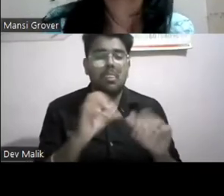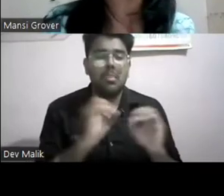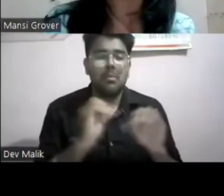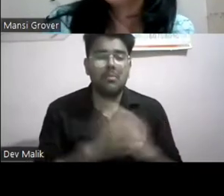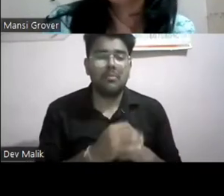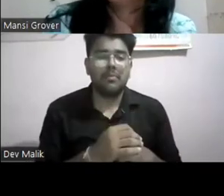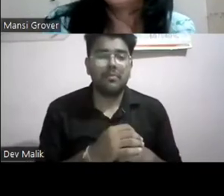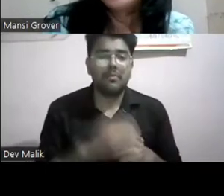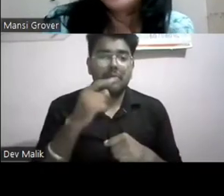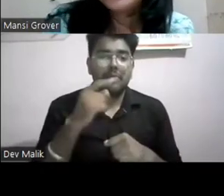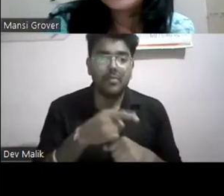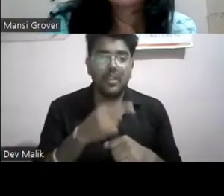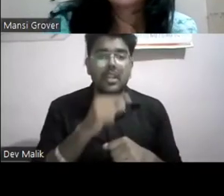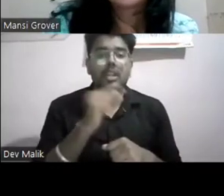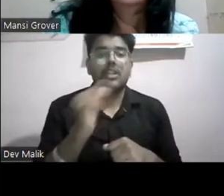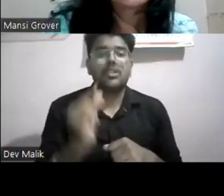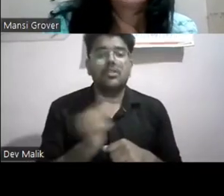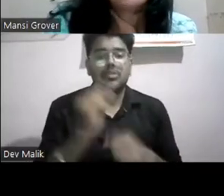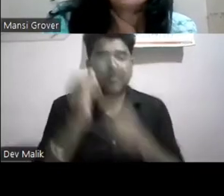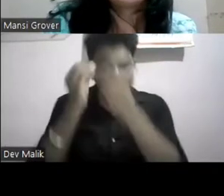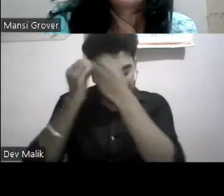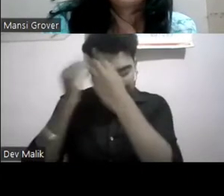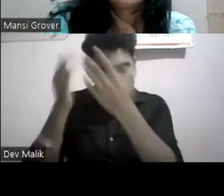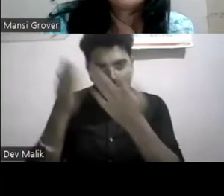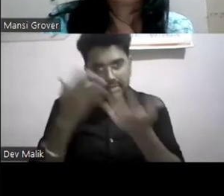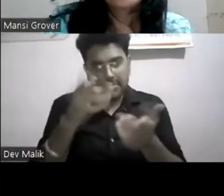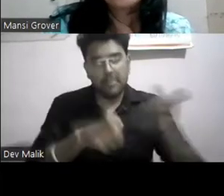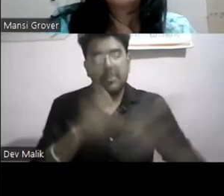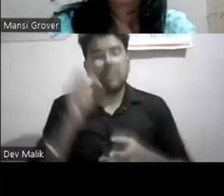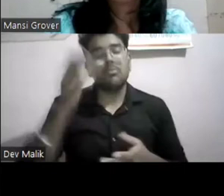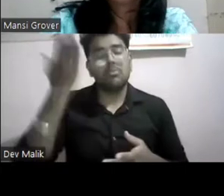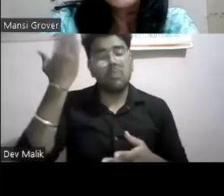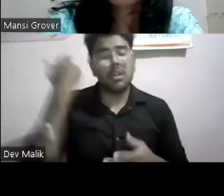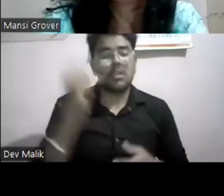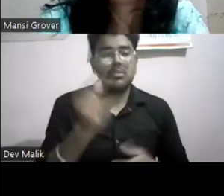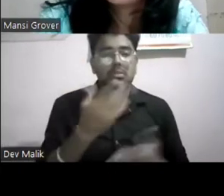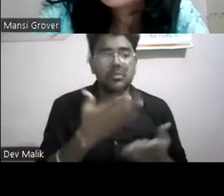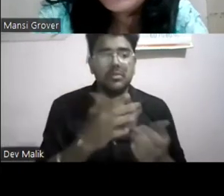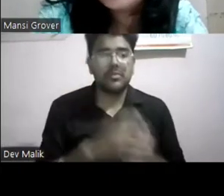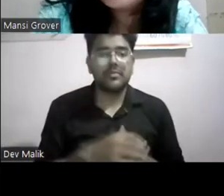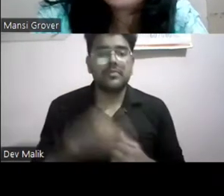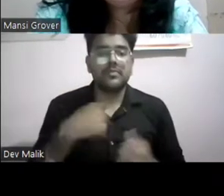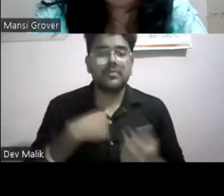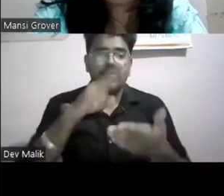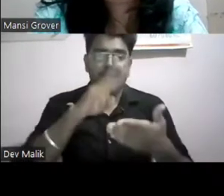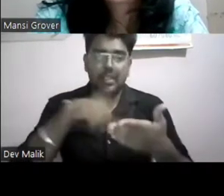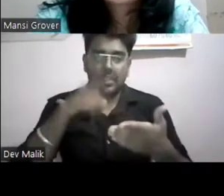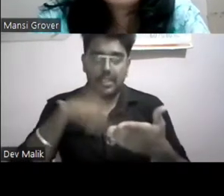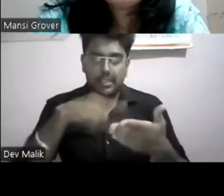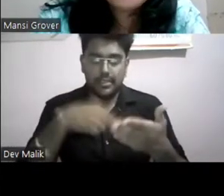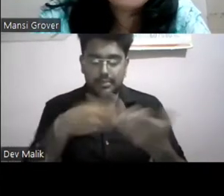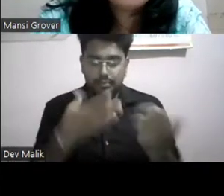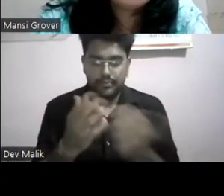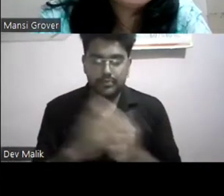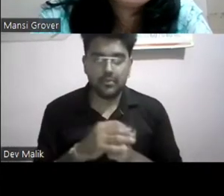was used in a paper like that, right? So I'm going to read from the slide here